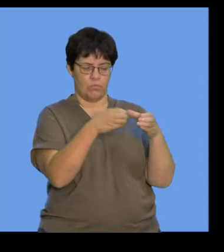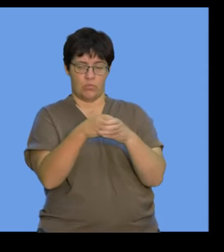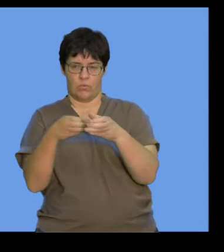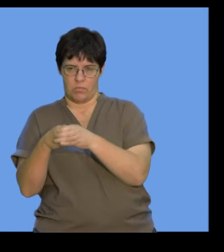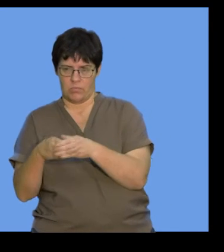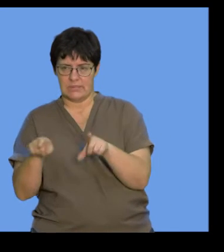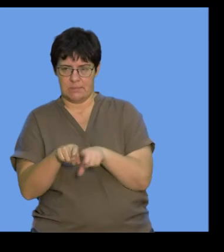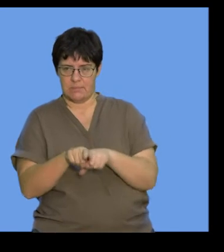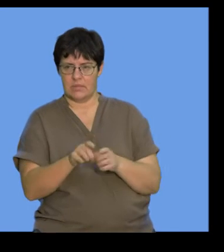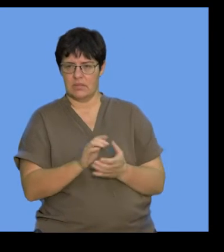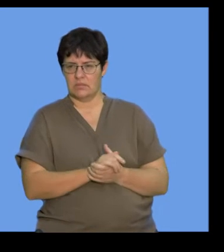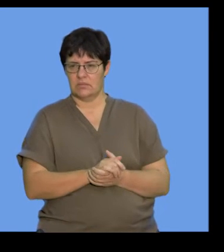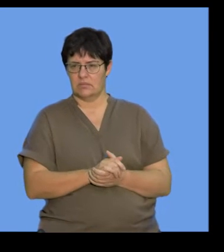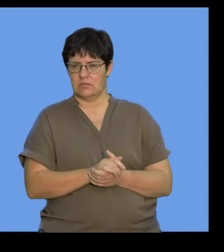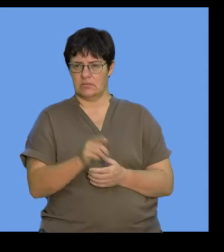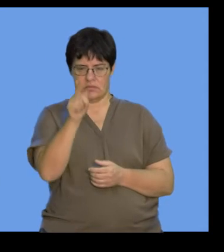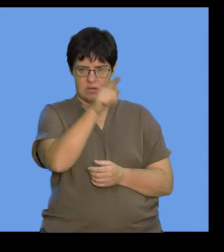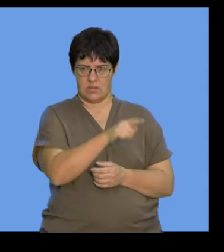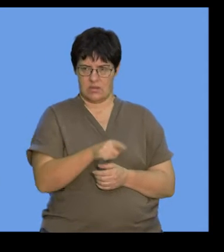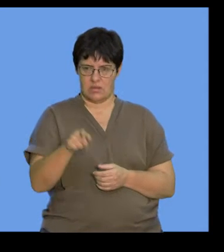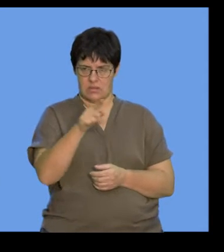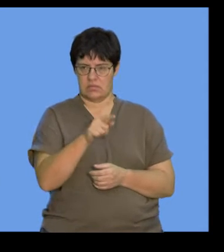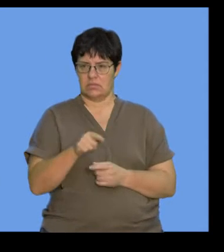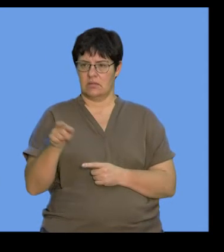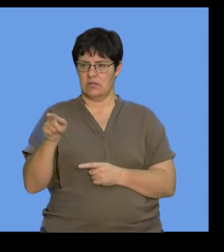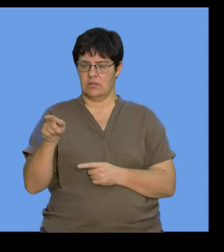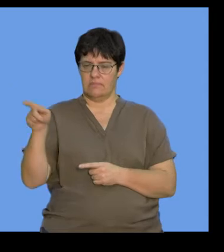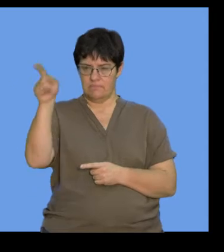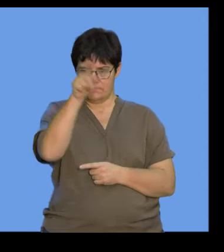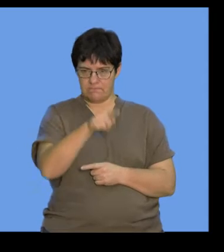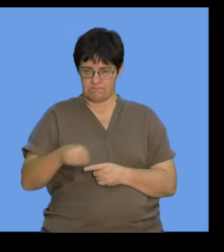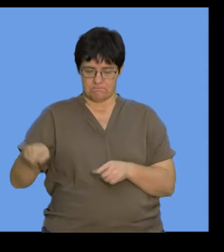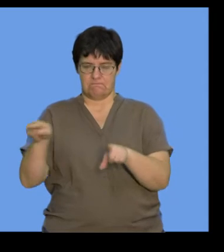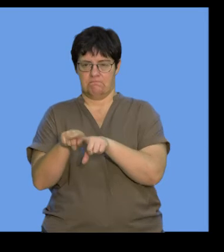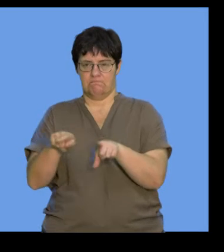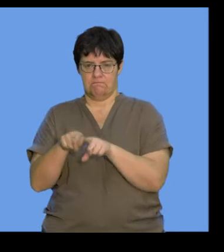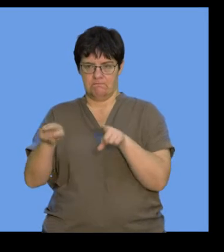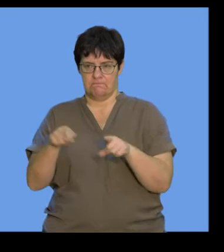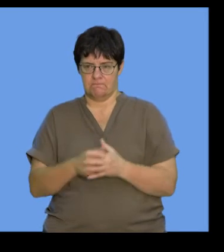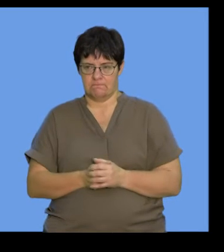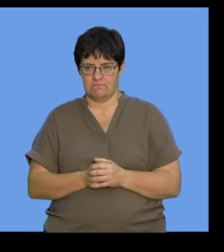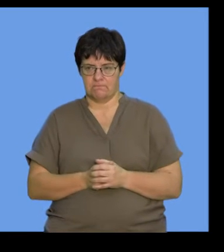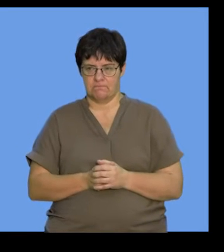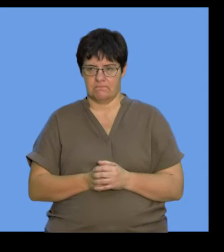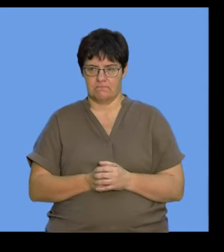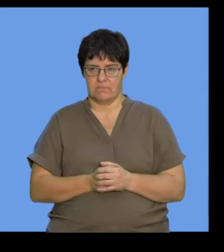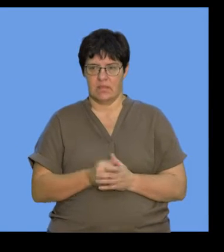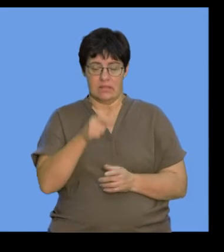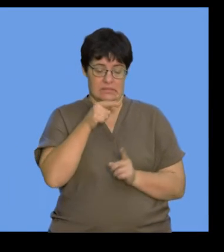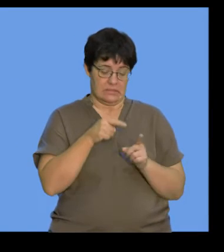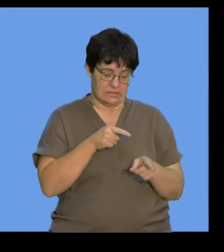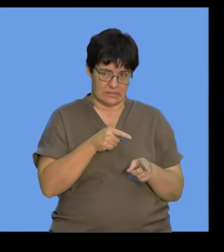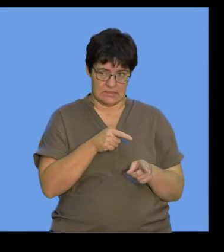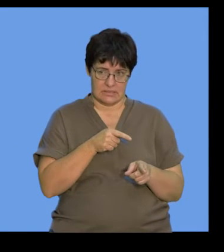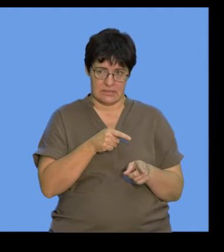be, you group them according to like terms, right? And you can see that this one here is a like term with the